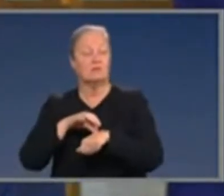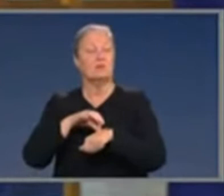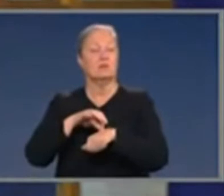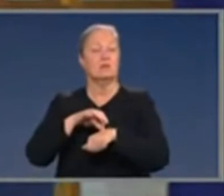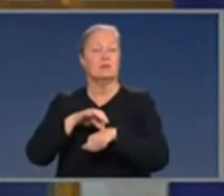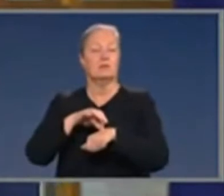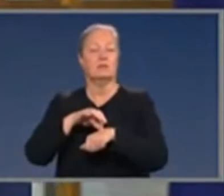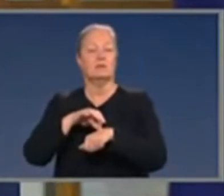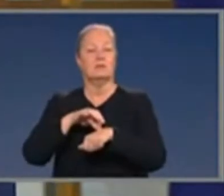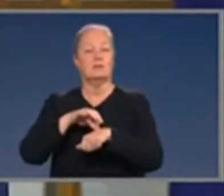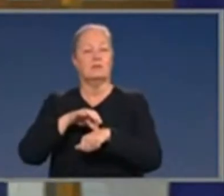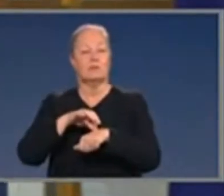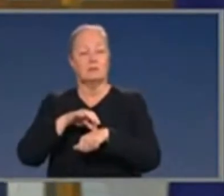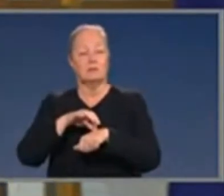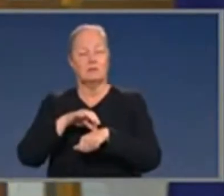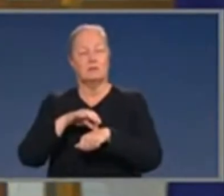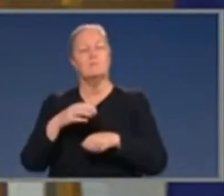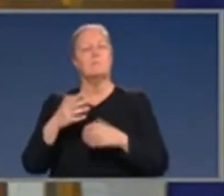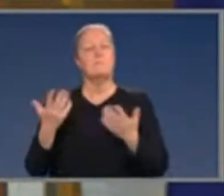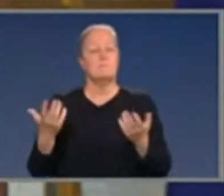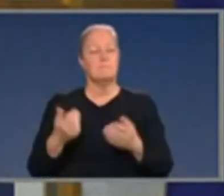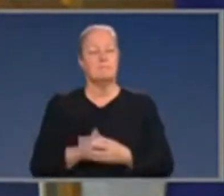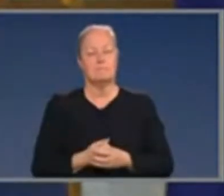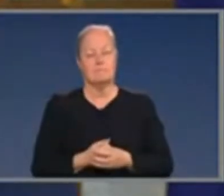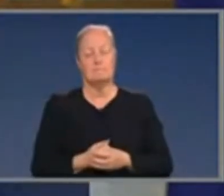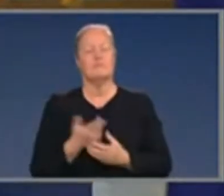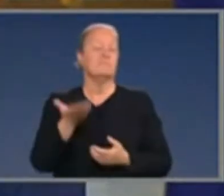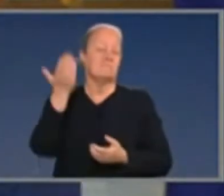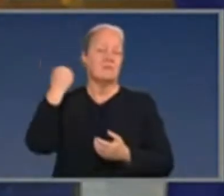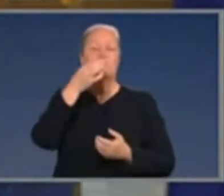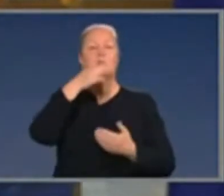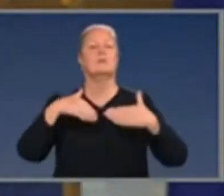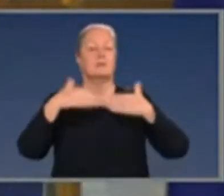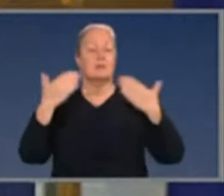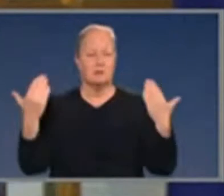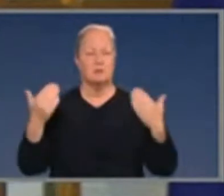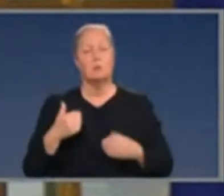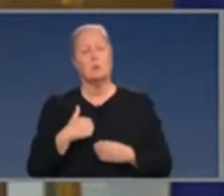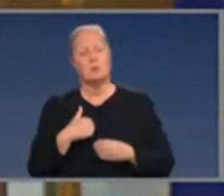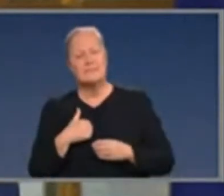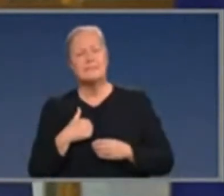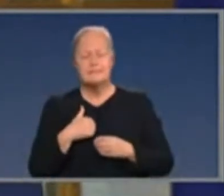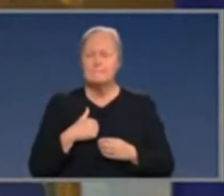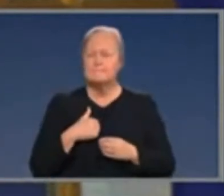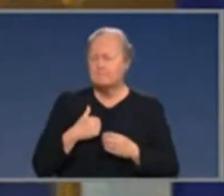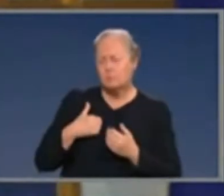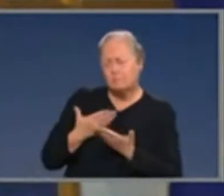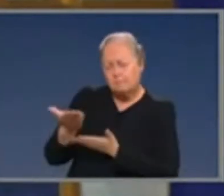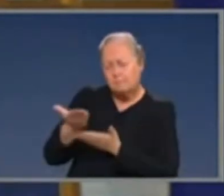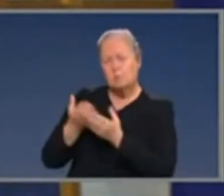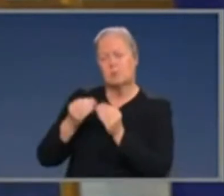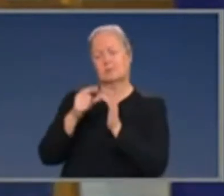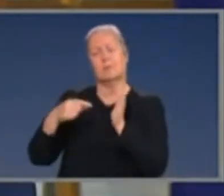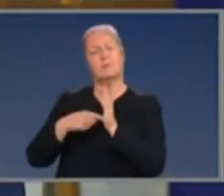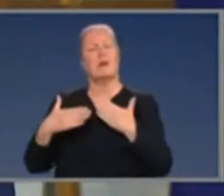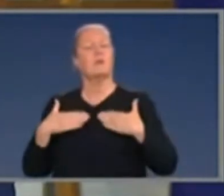that hasn't been provided. But given the events of the last few days, we have spent a lot of time with the Victorian Department of